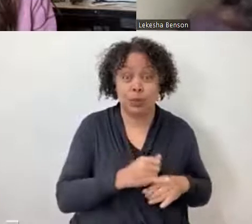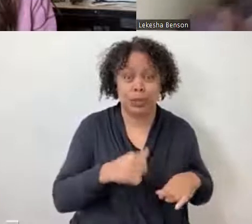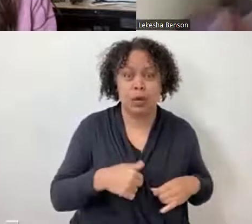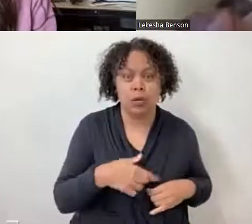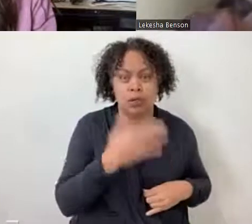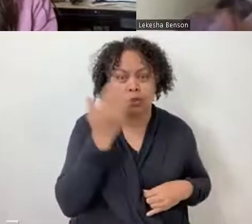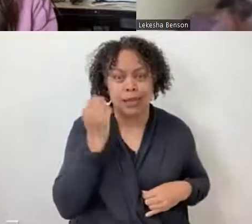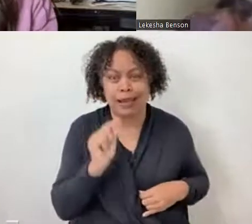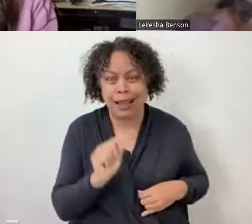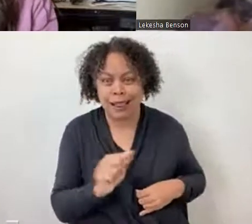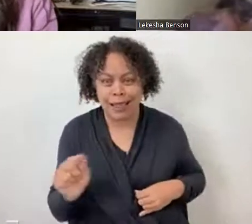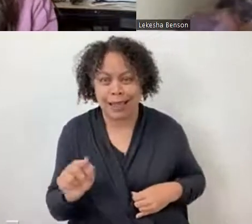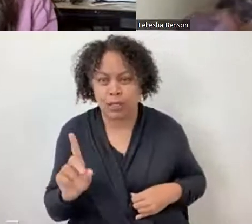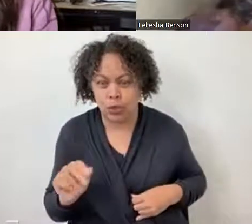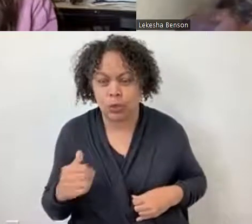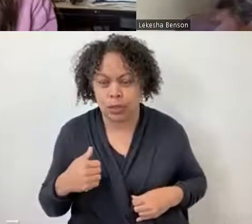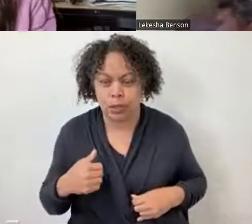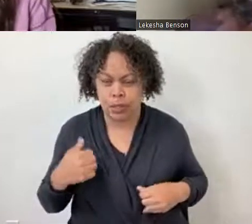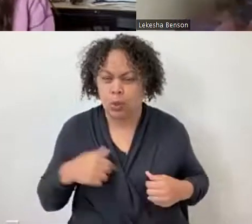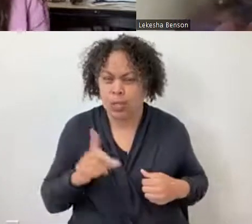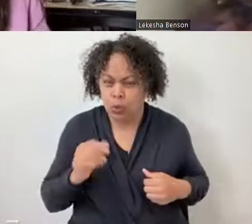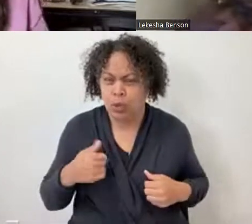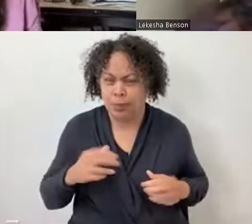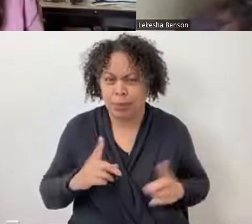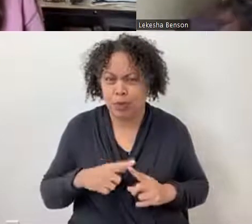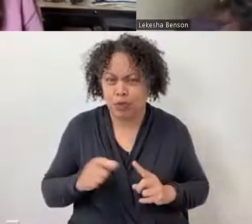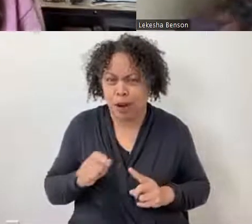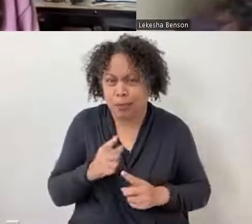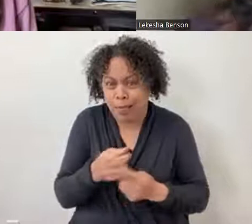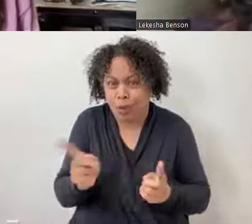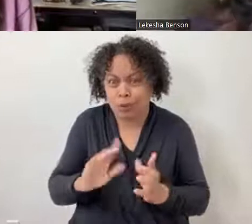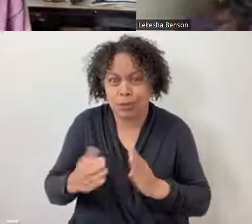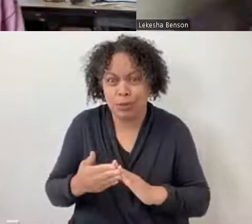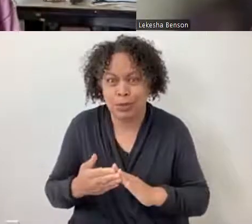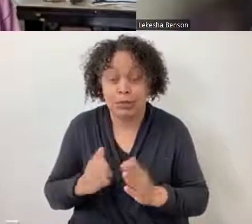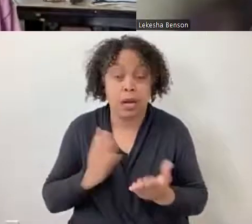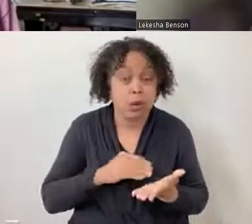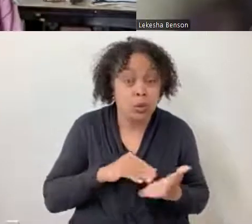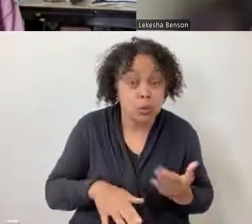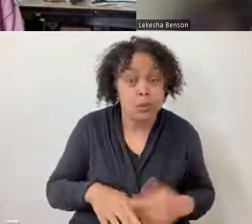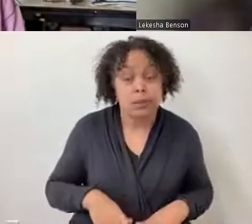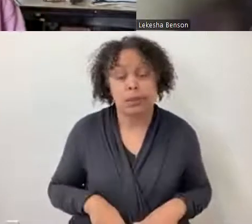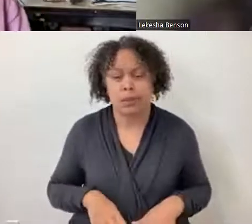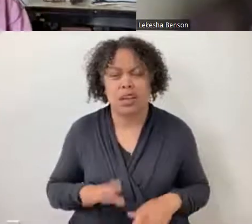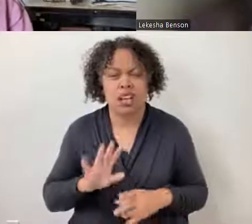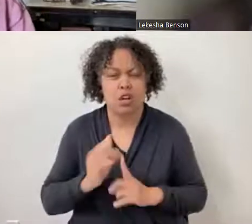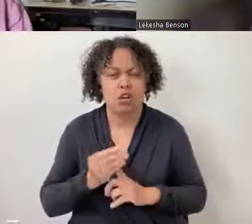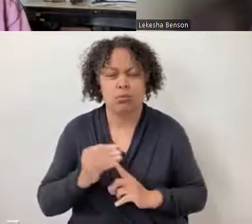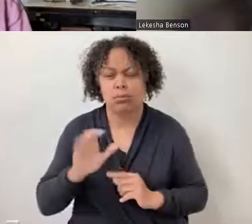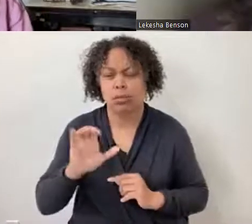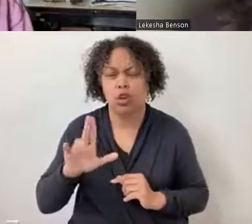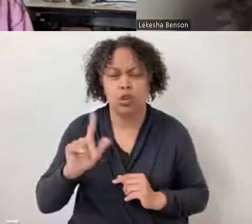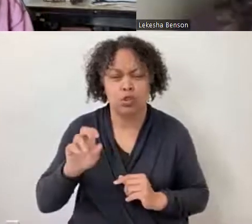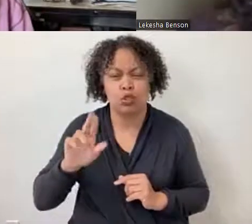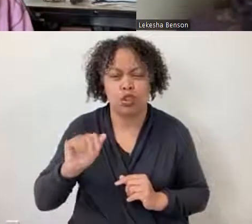institutions do have individuals from the communities in front of you. They're not just your students, they're your cultural insiders. And that